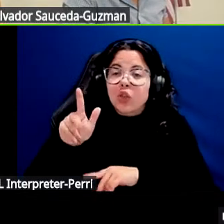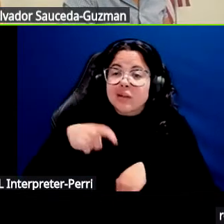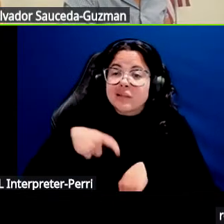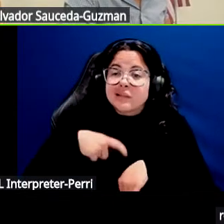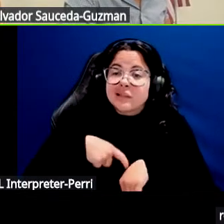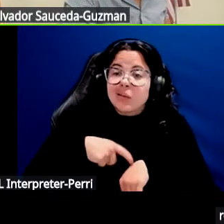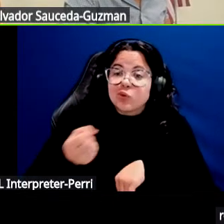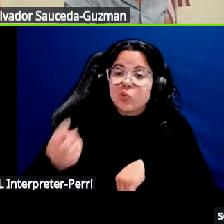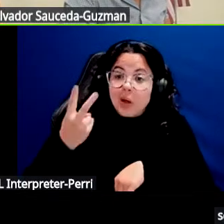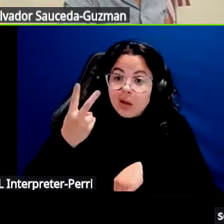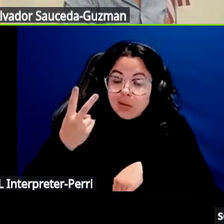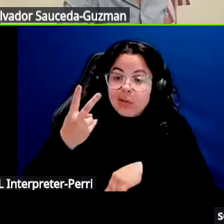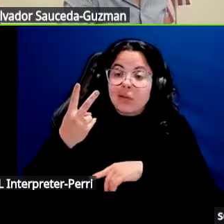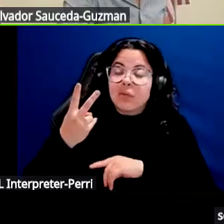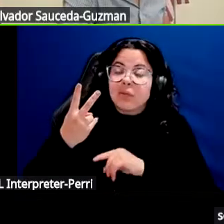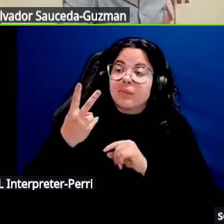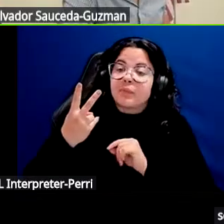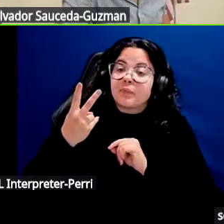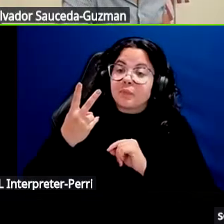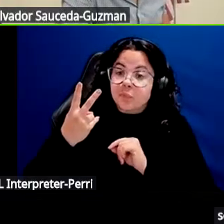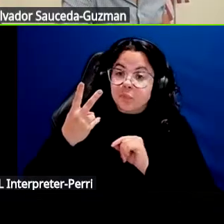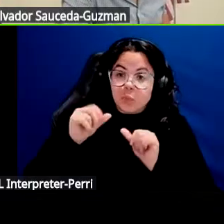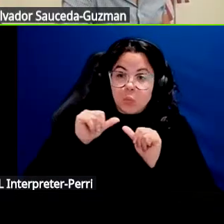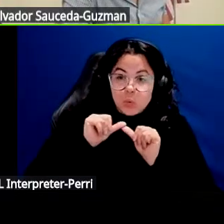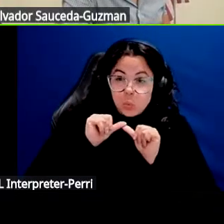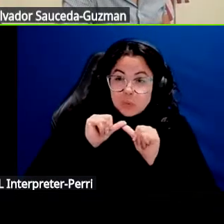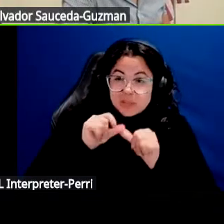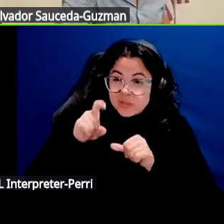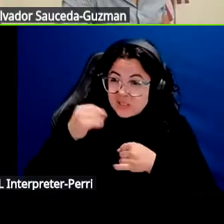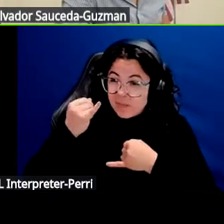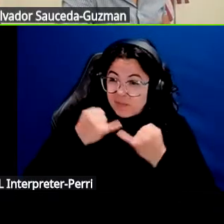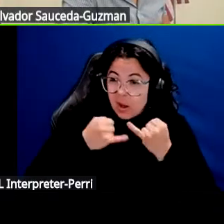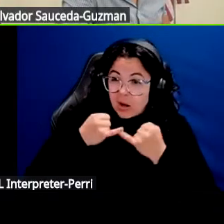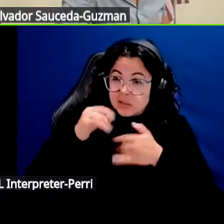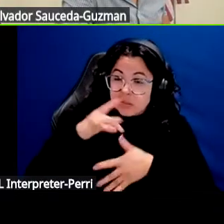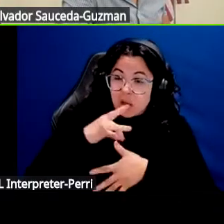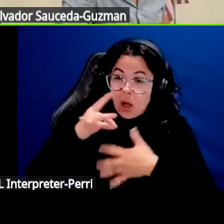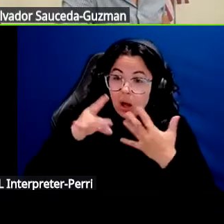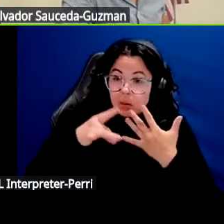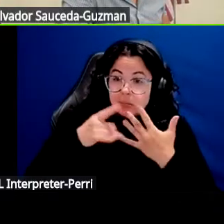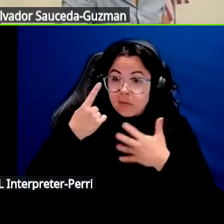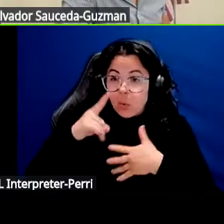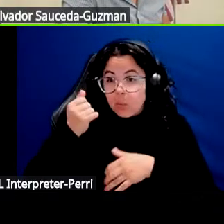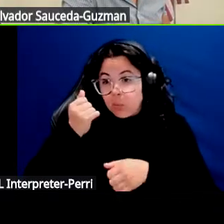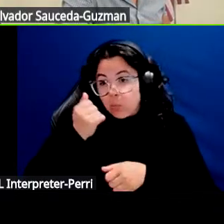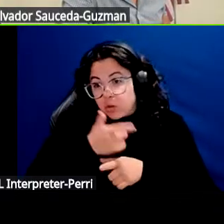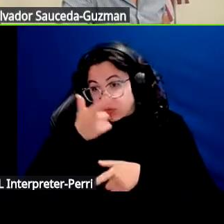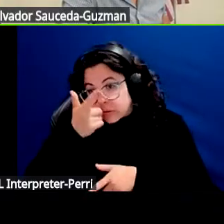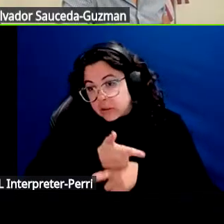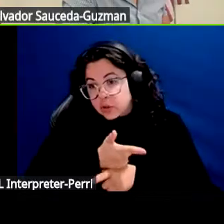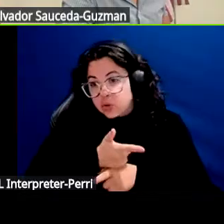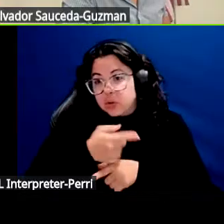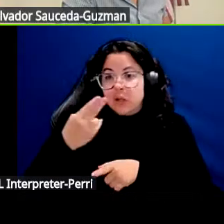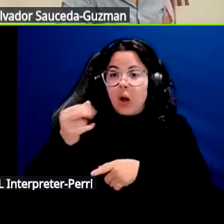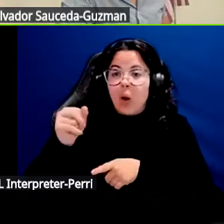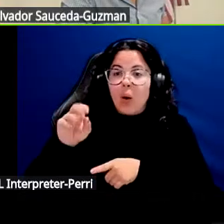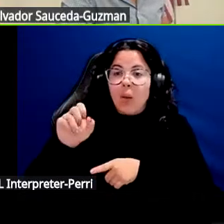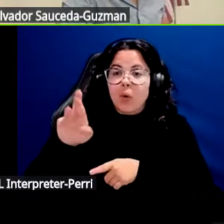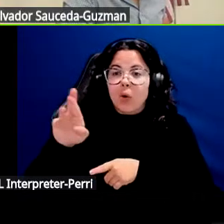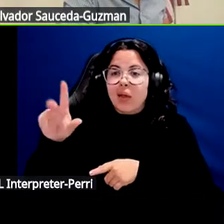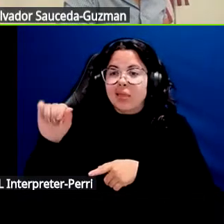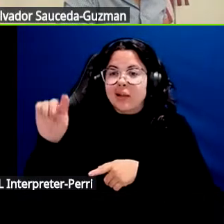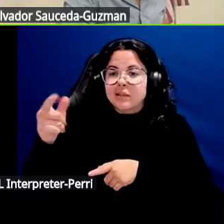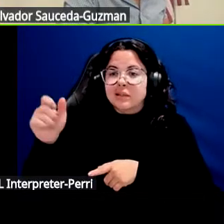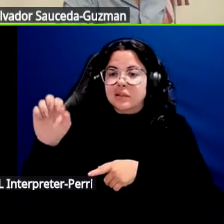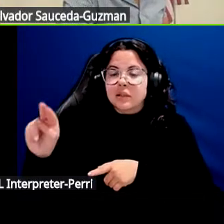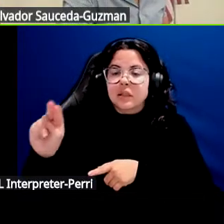p.m. We still need to finalize an option for our brothers and sisters in Carver Langston. Commissioner